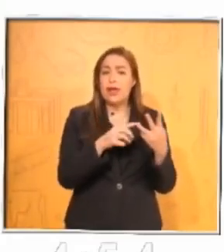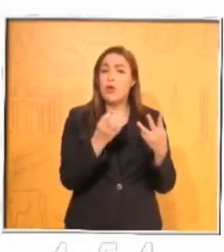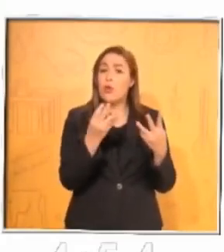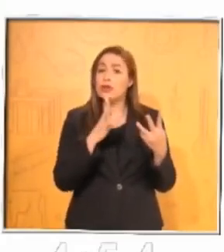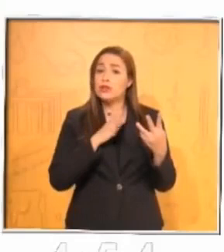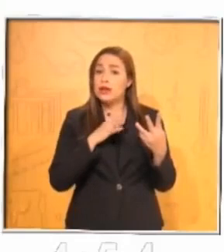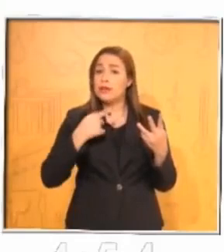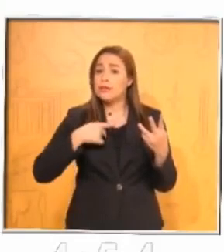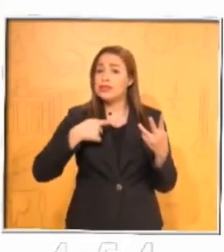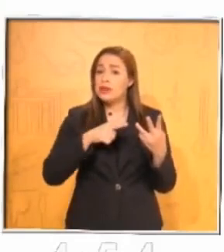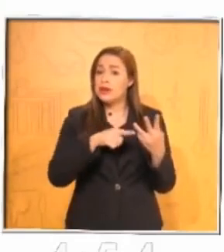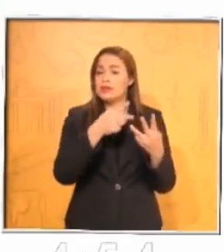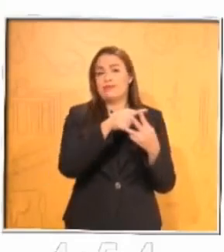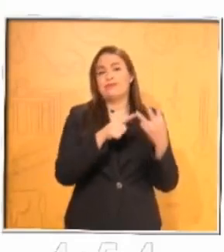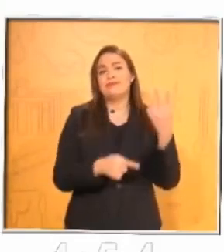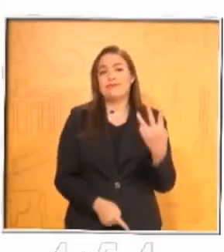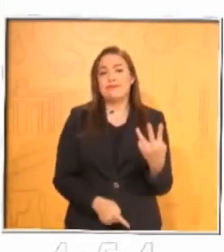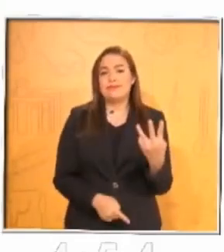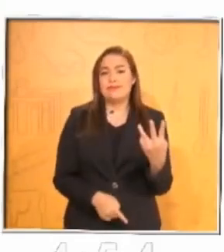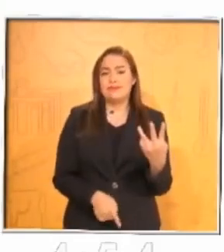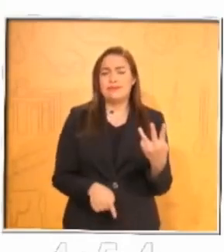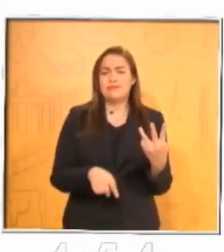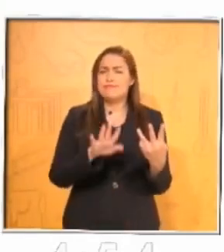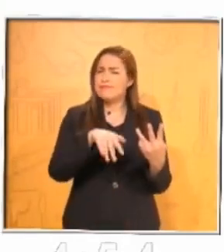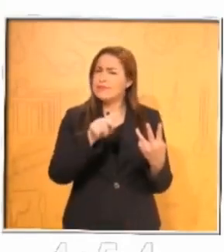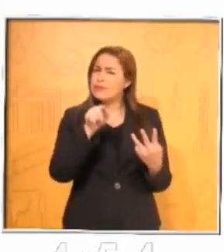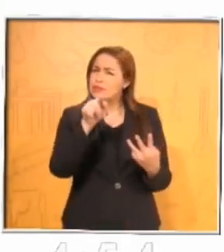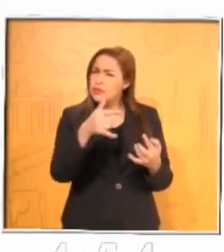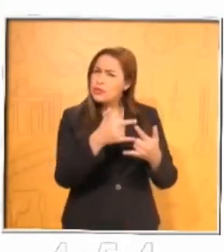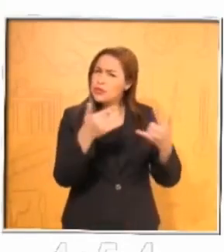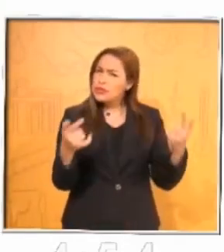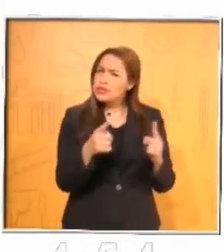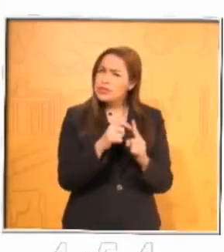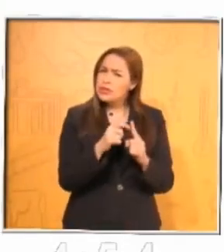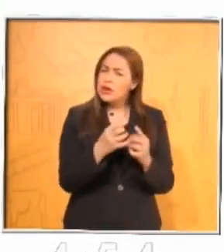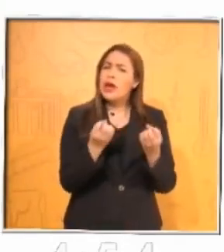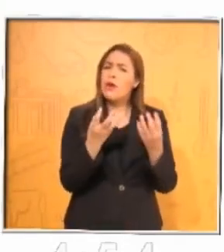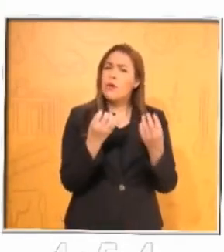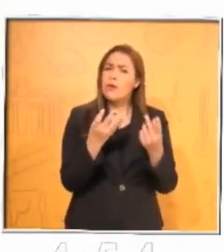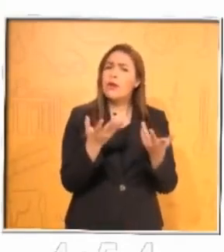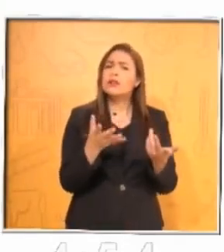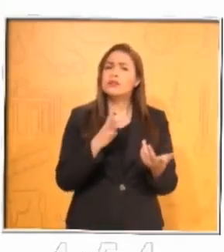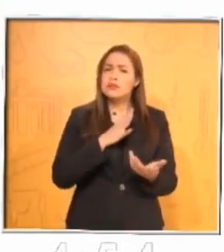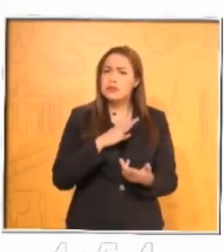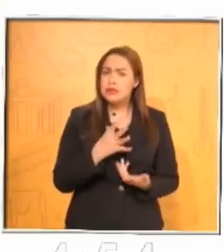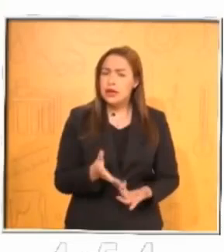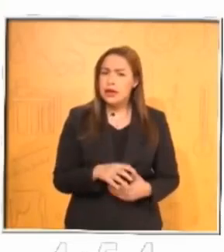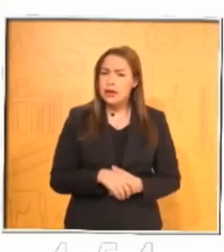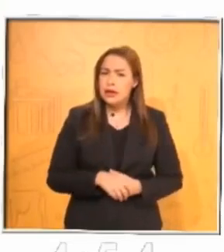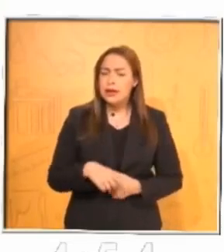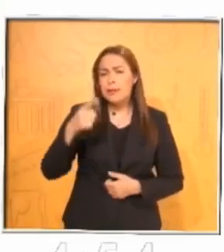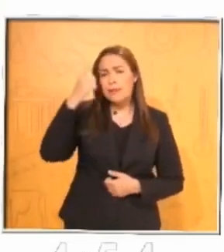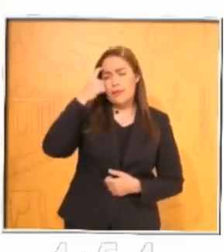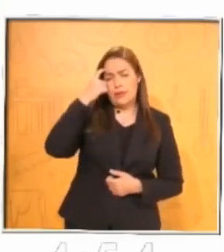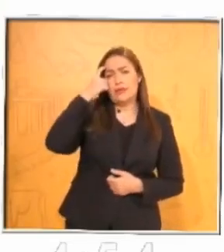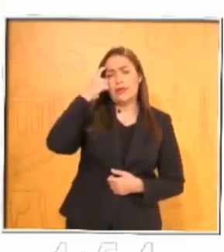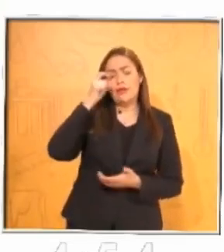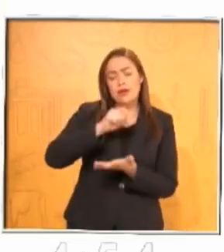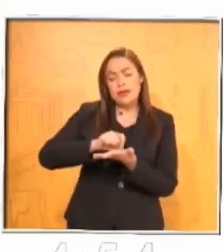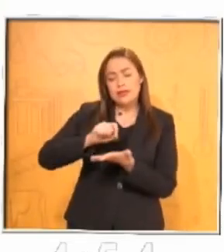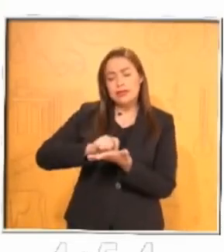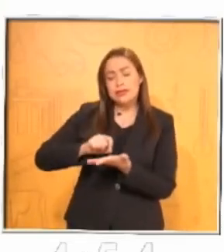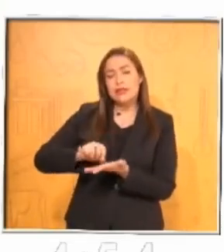characters. And then, in your story, how many characters are? Think about it and write the